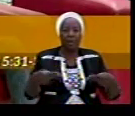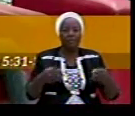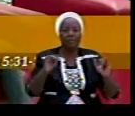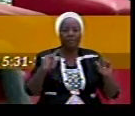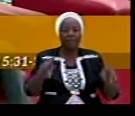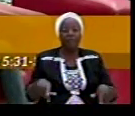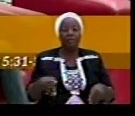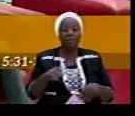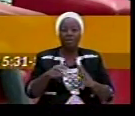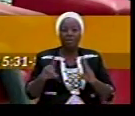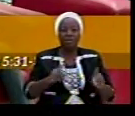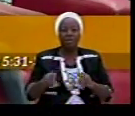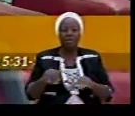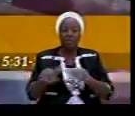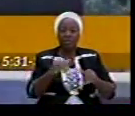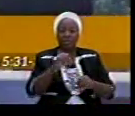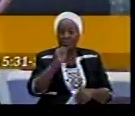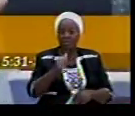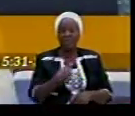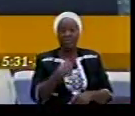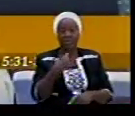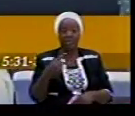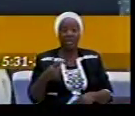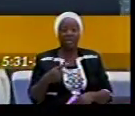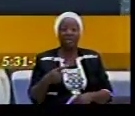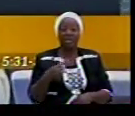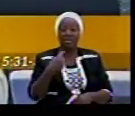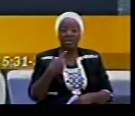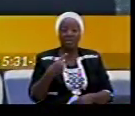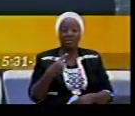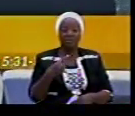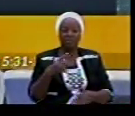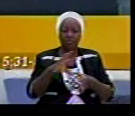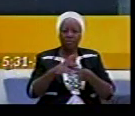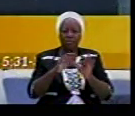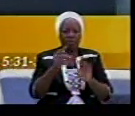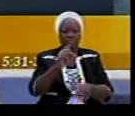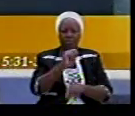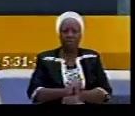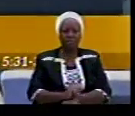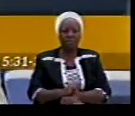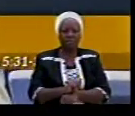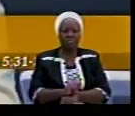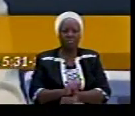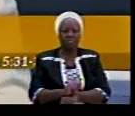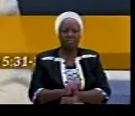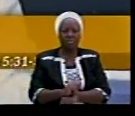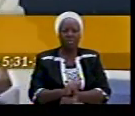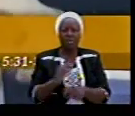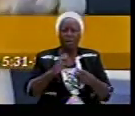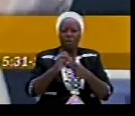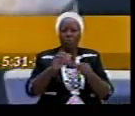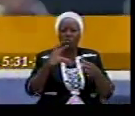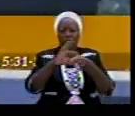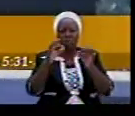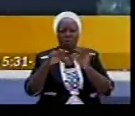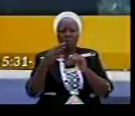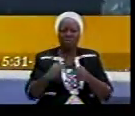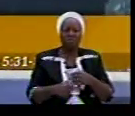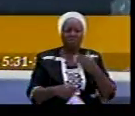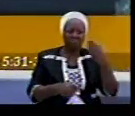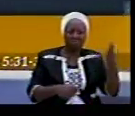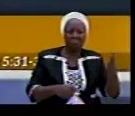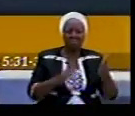not tell stories of tradition and stories of Mr. So-and-so, Madam